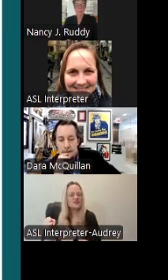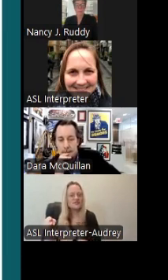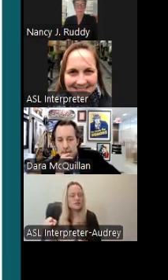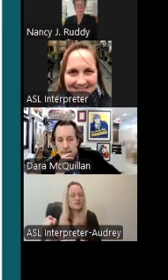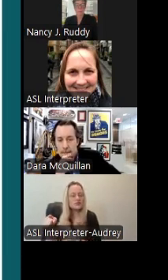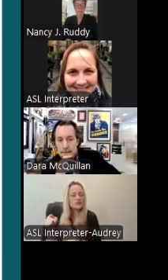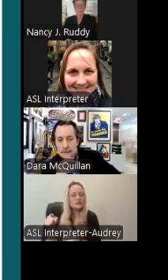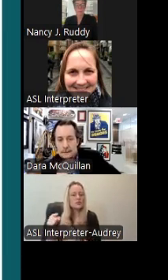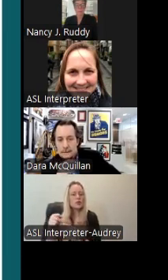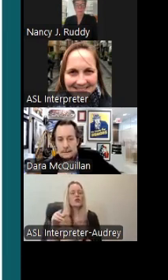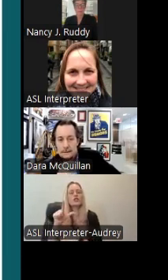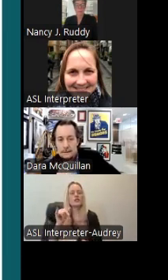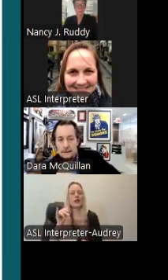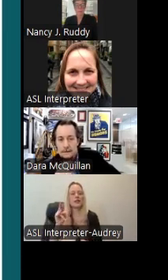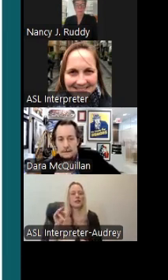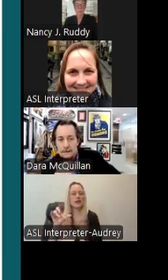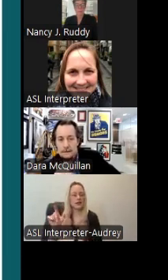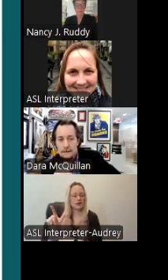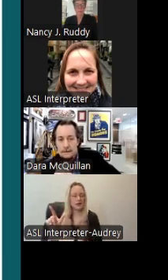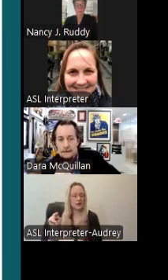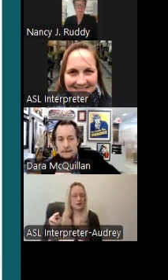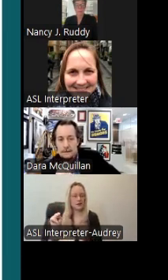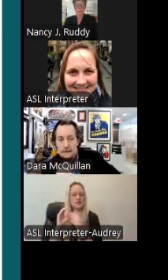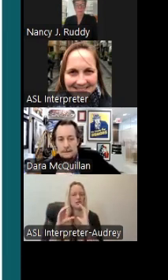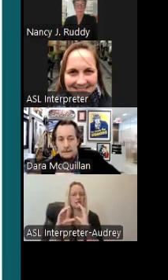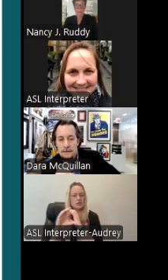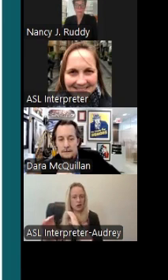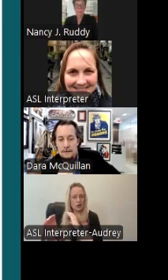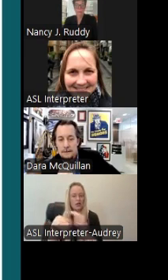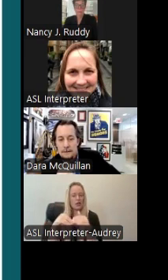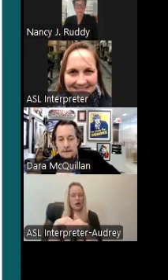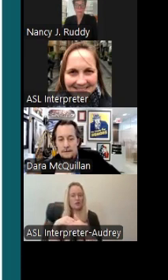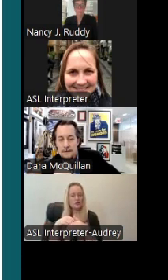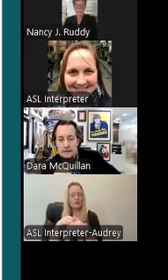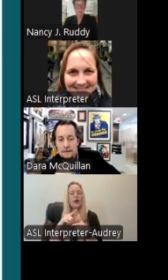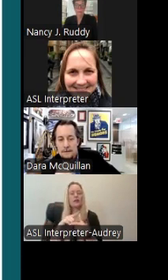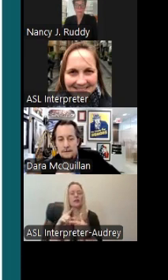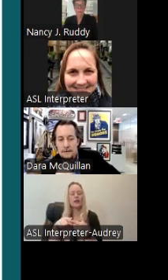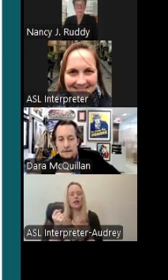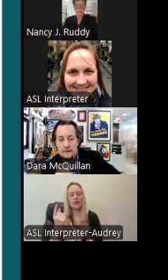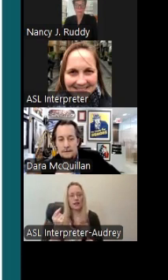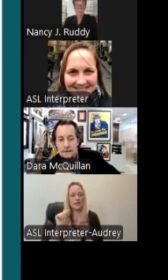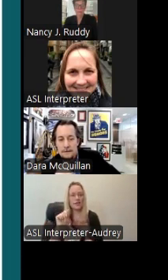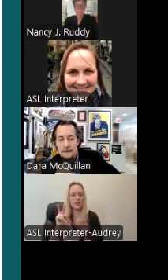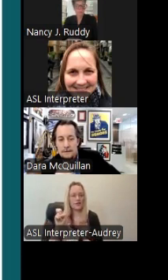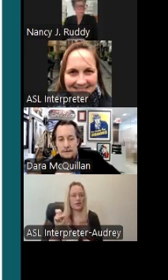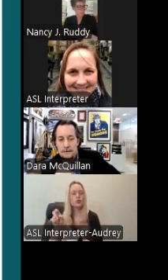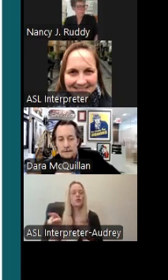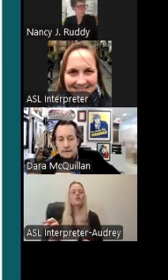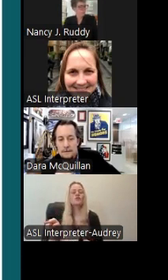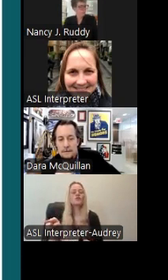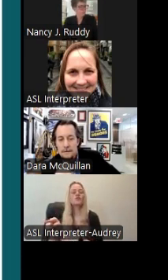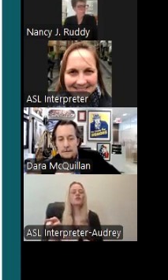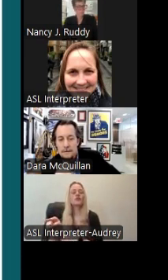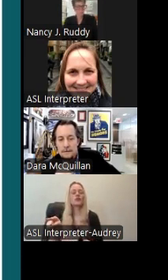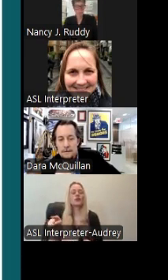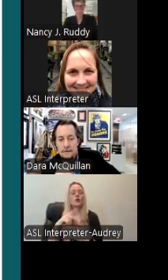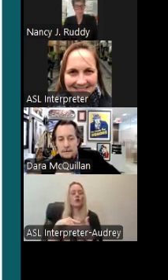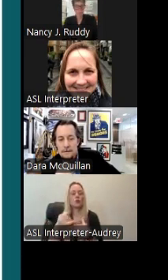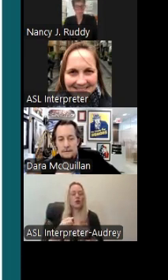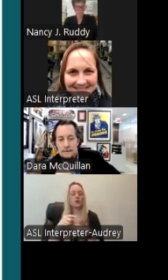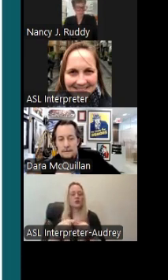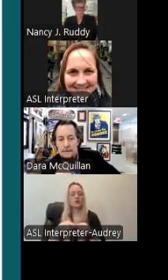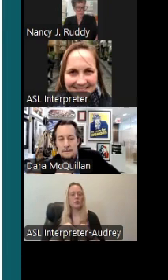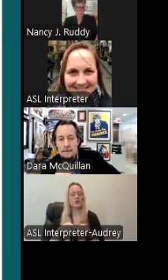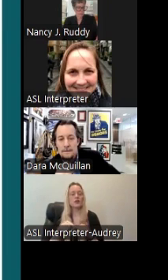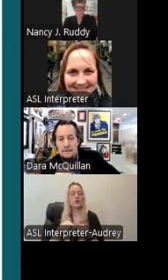Tunnel approach, and 11th Avenue. The project is contingent on the issuance of a commercial casino gambling